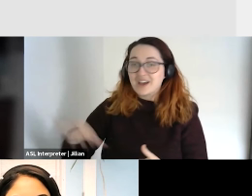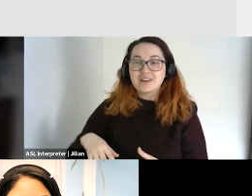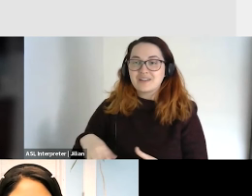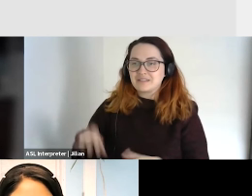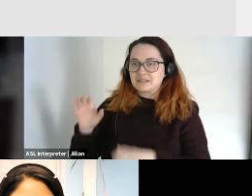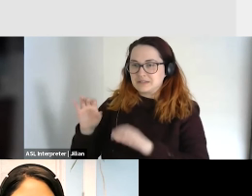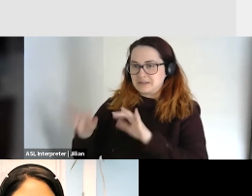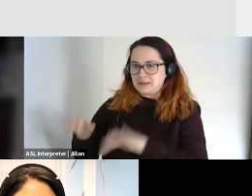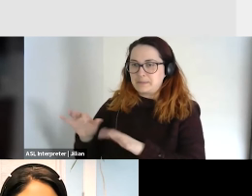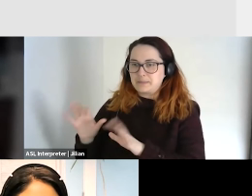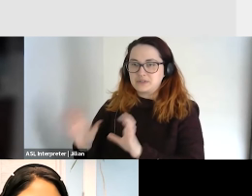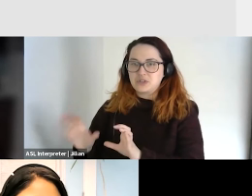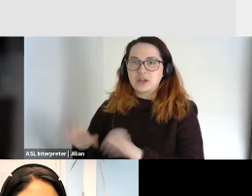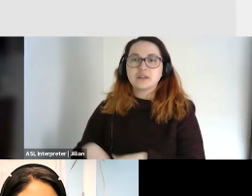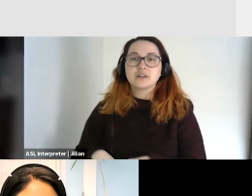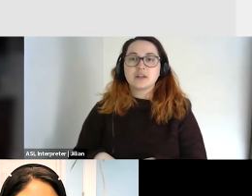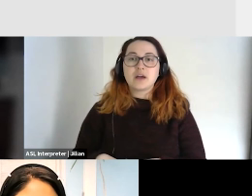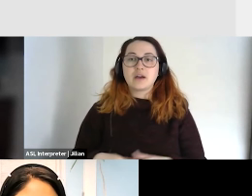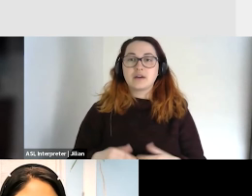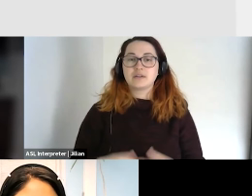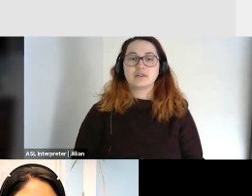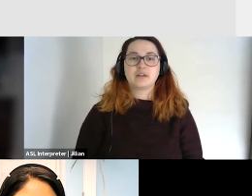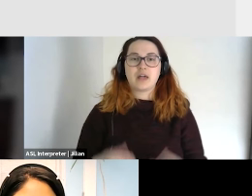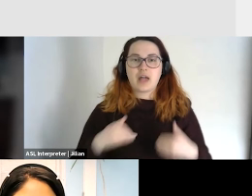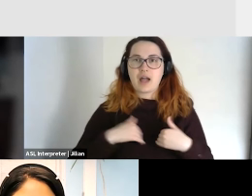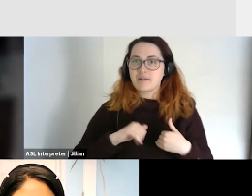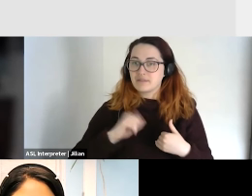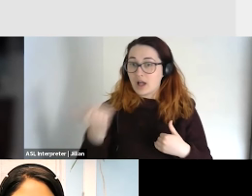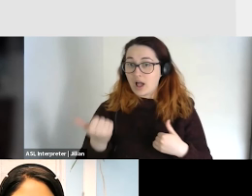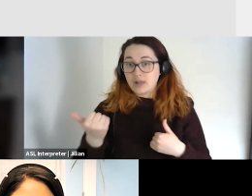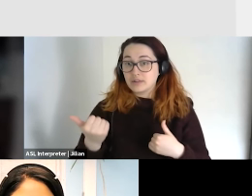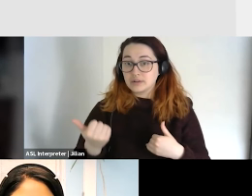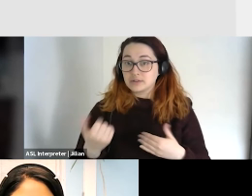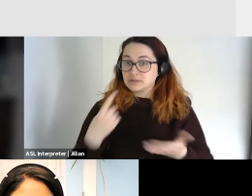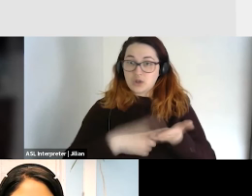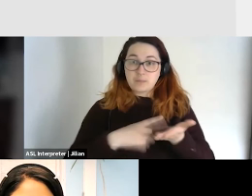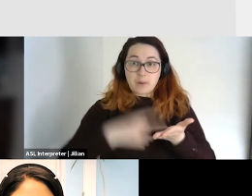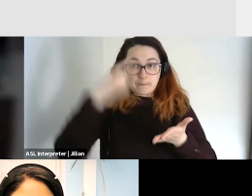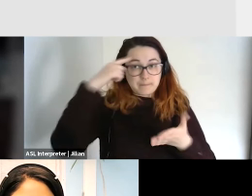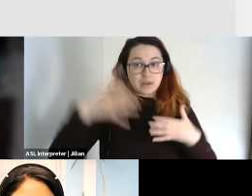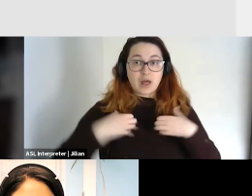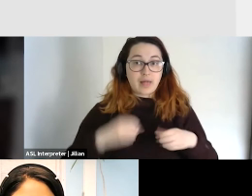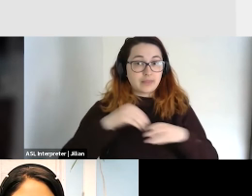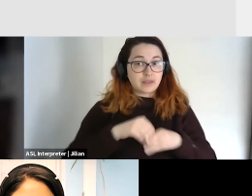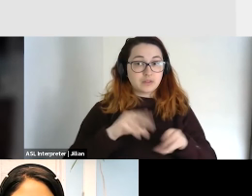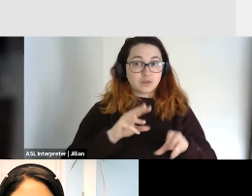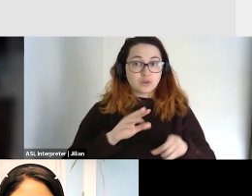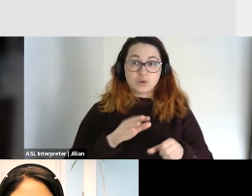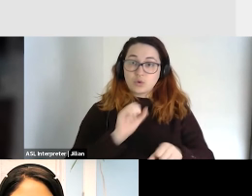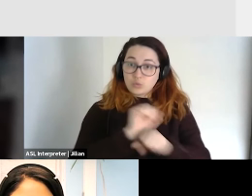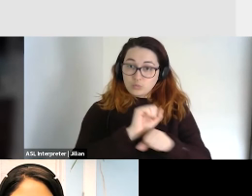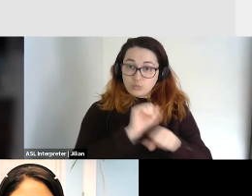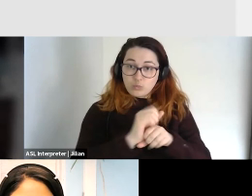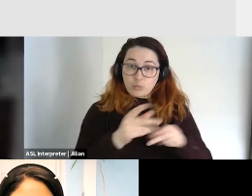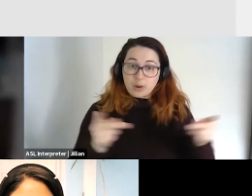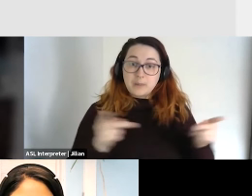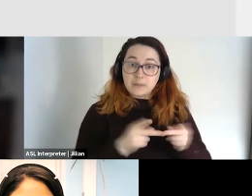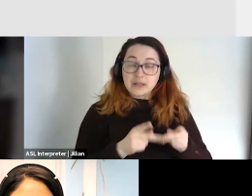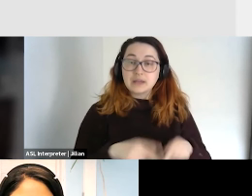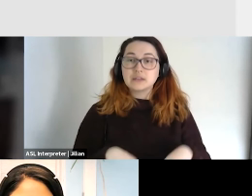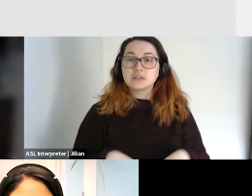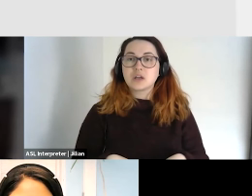in the workshop, in the workplace with Dr. Linda Shaw coming up, which will also be really great. And we have using